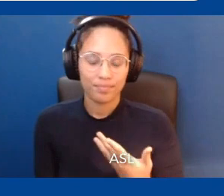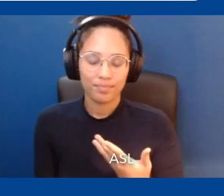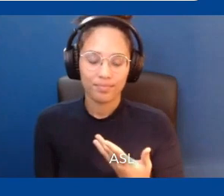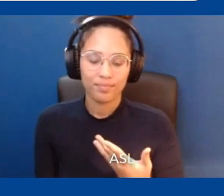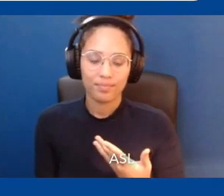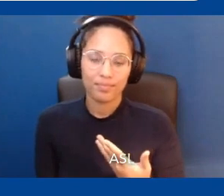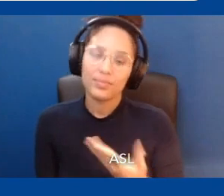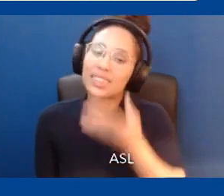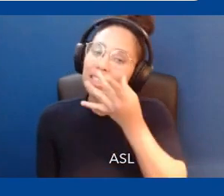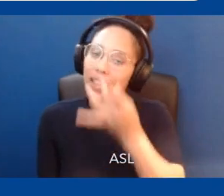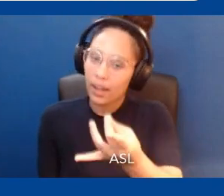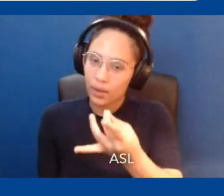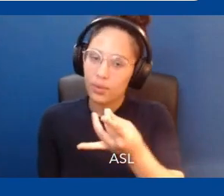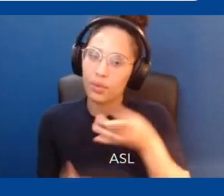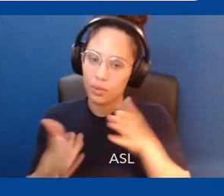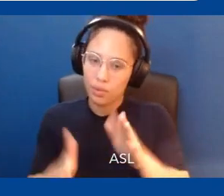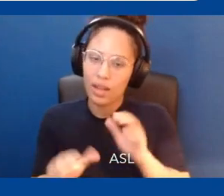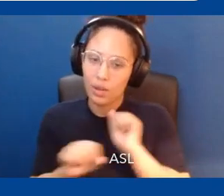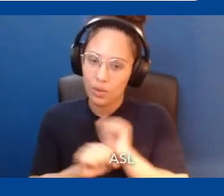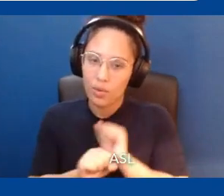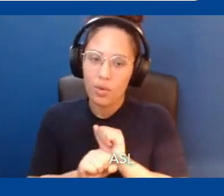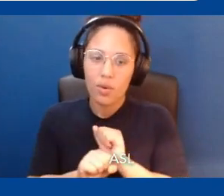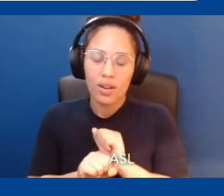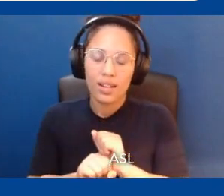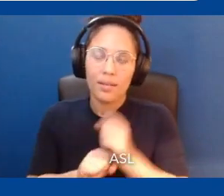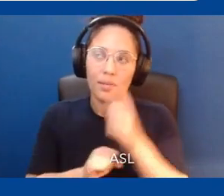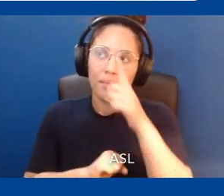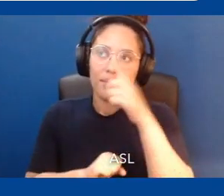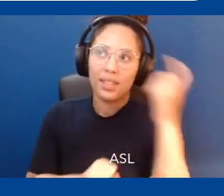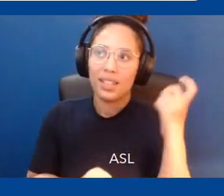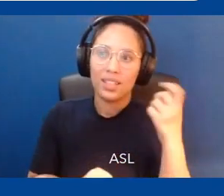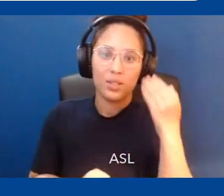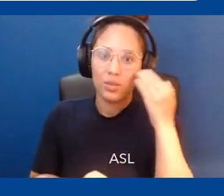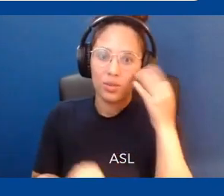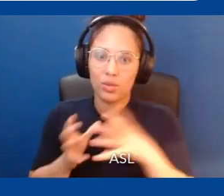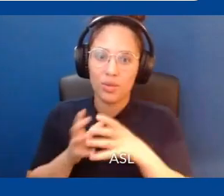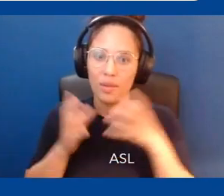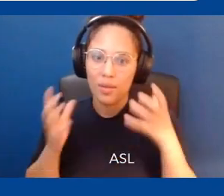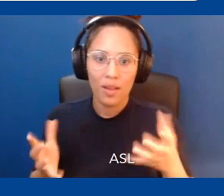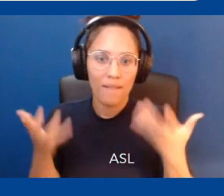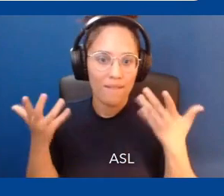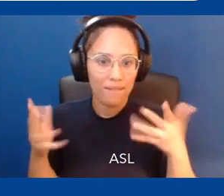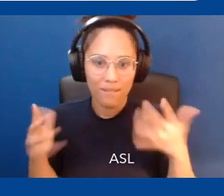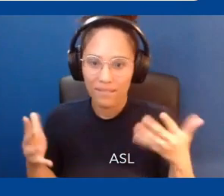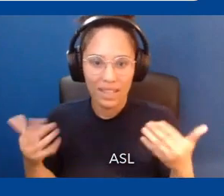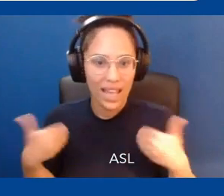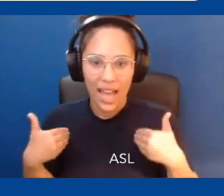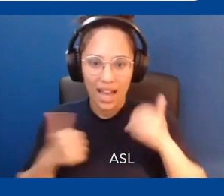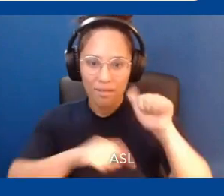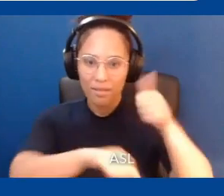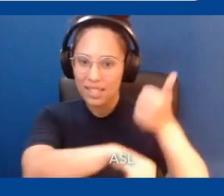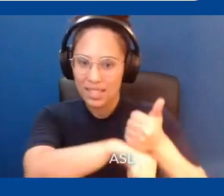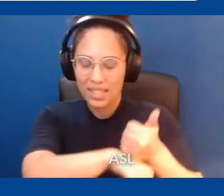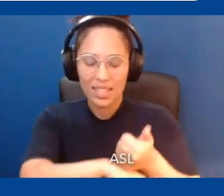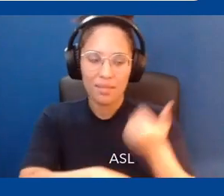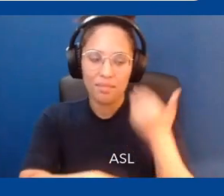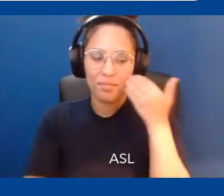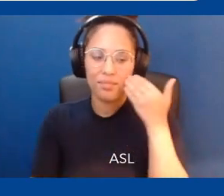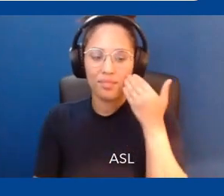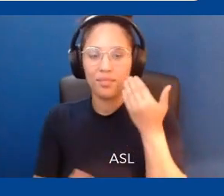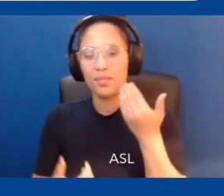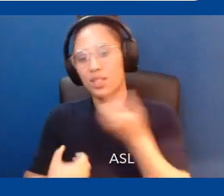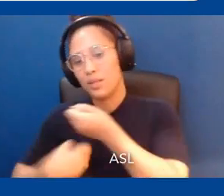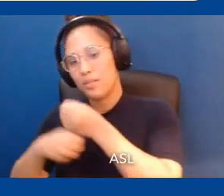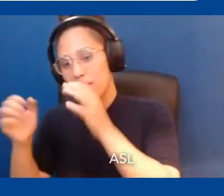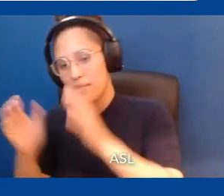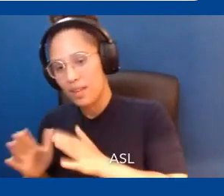an interesting way to work, simply because there's so much that already exists. Like as a maker, as a audio,